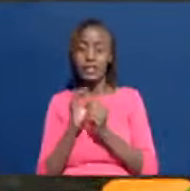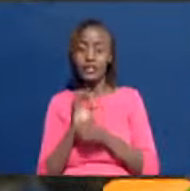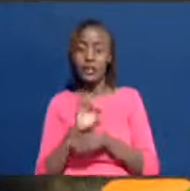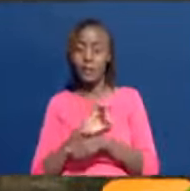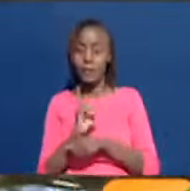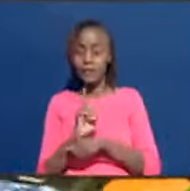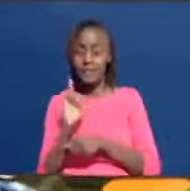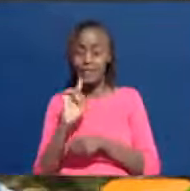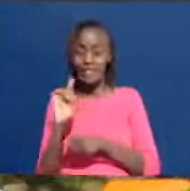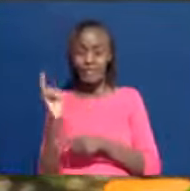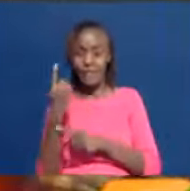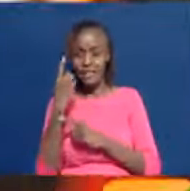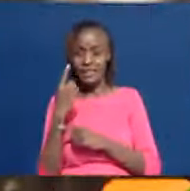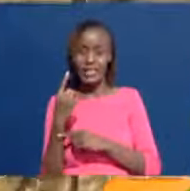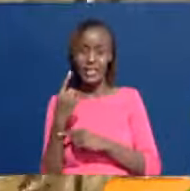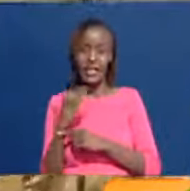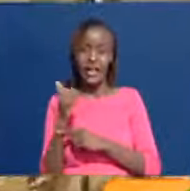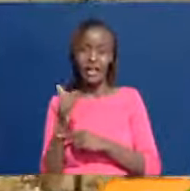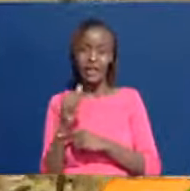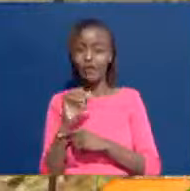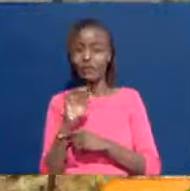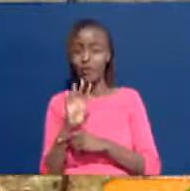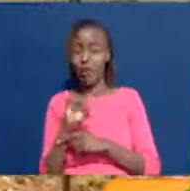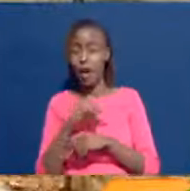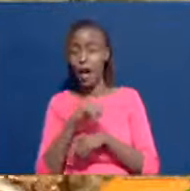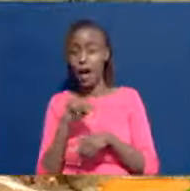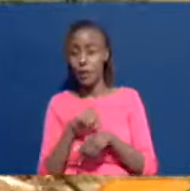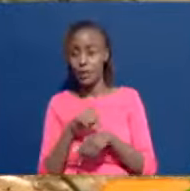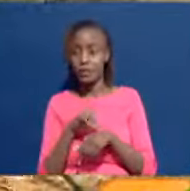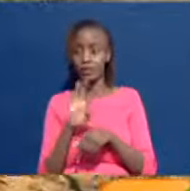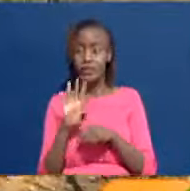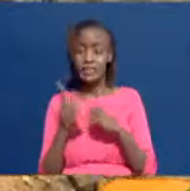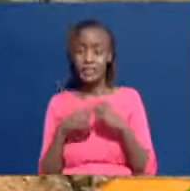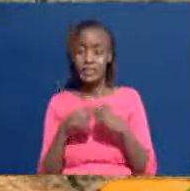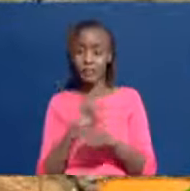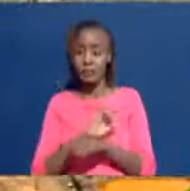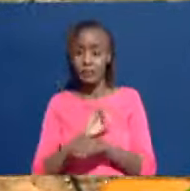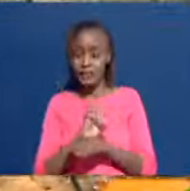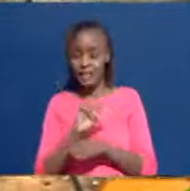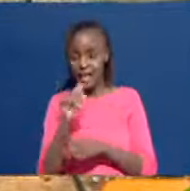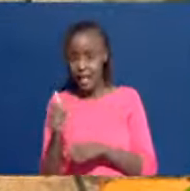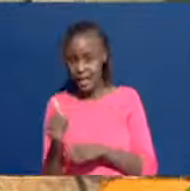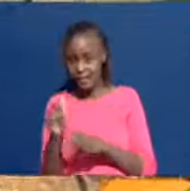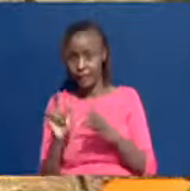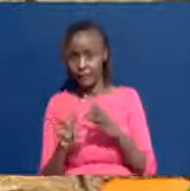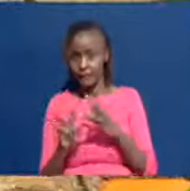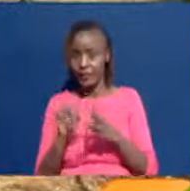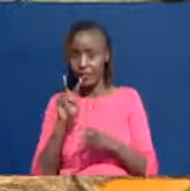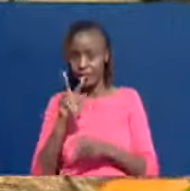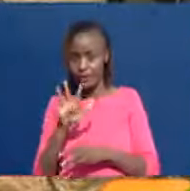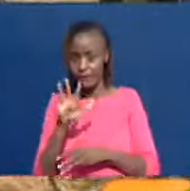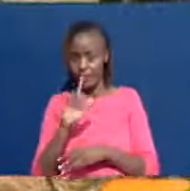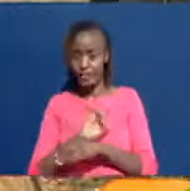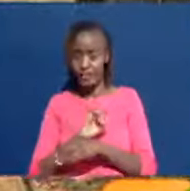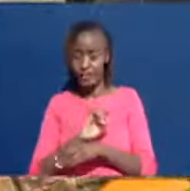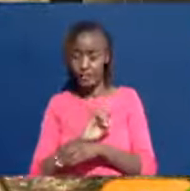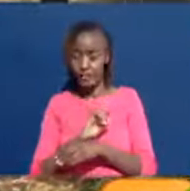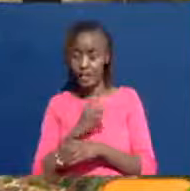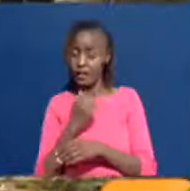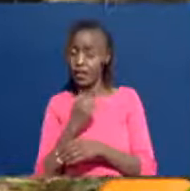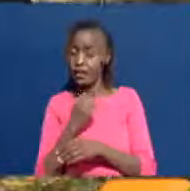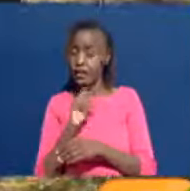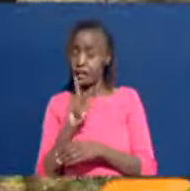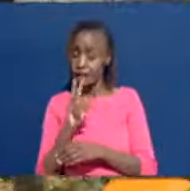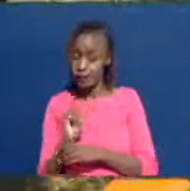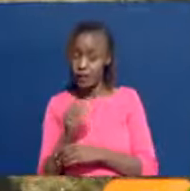mark first in 4 hours, 26 minutes, while David Kamau took the glory in the 25-kilometer race in a time